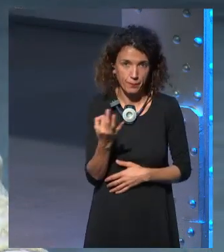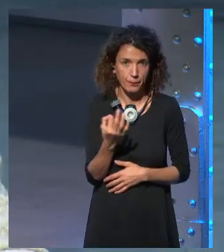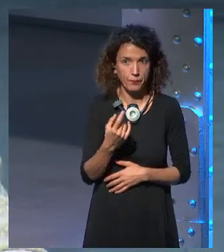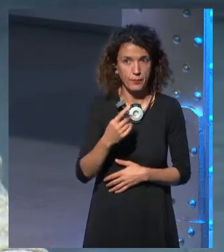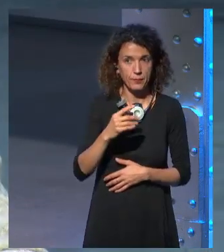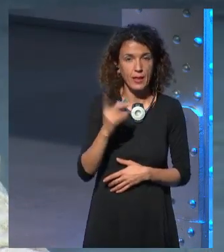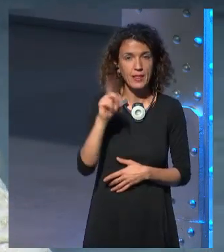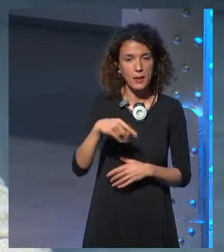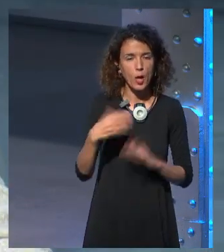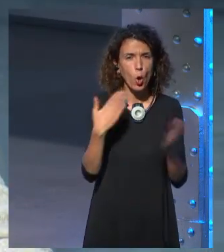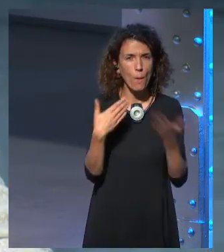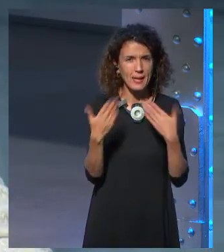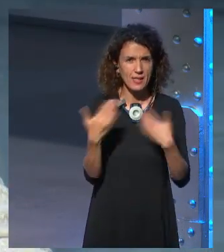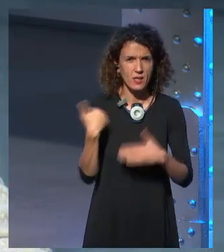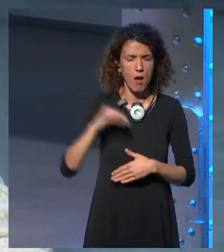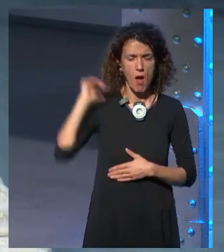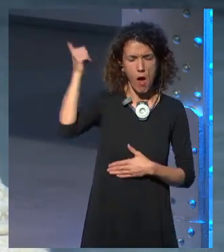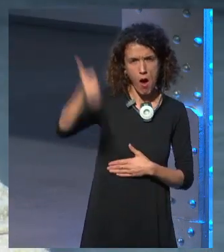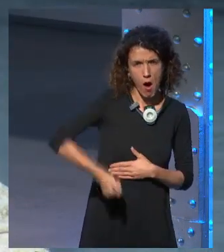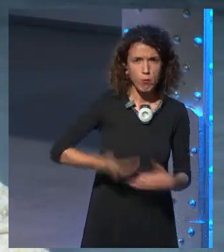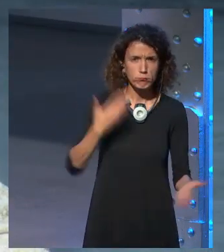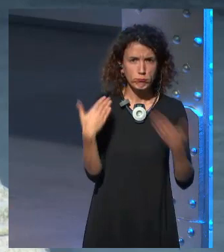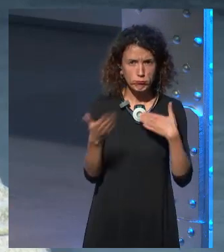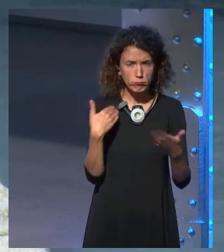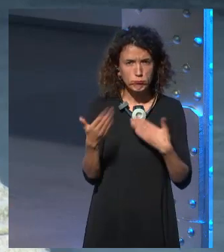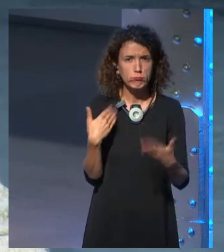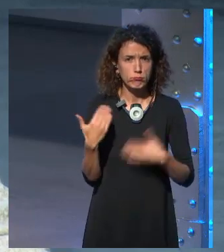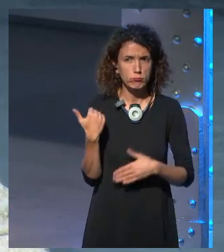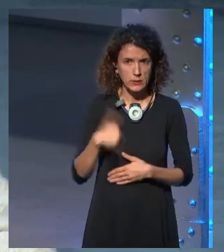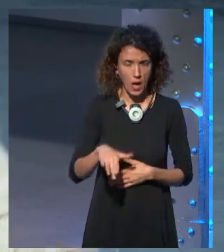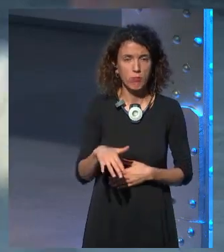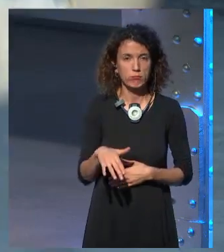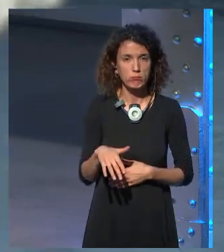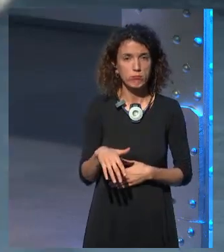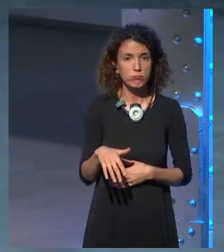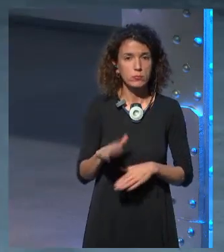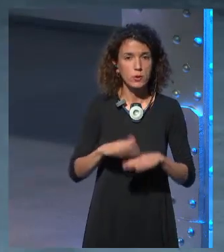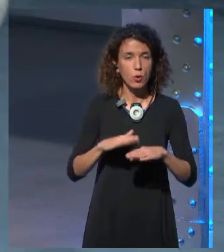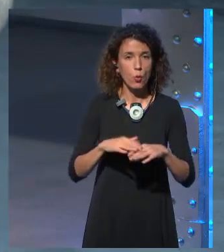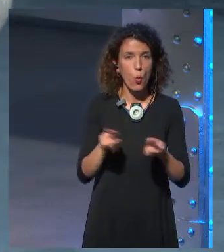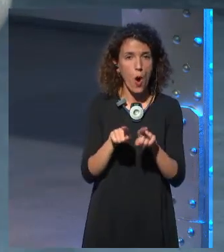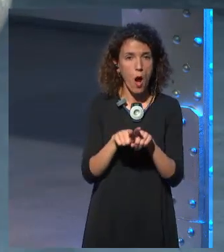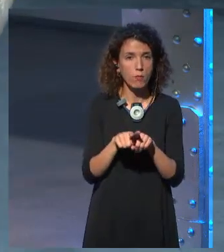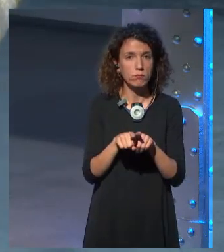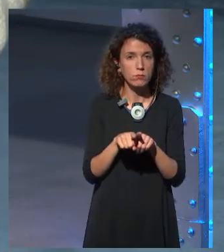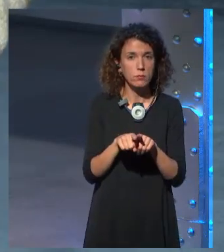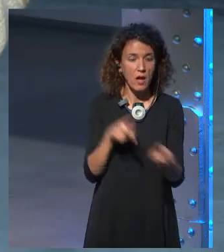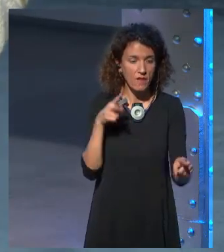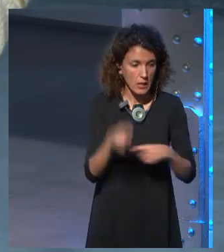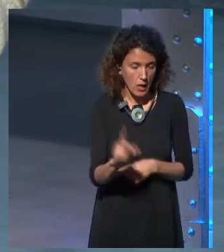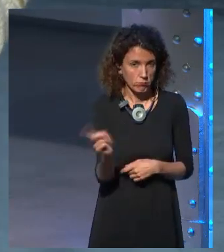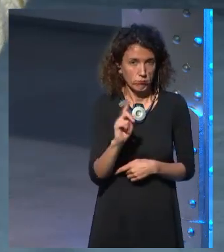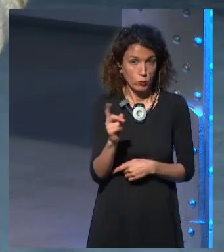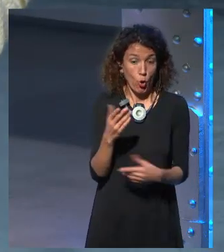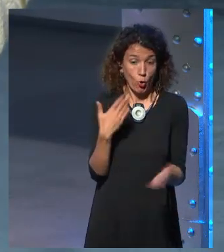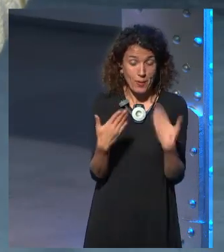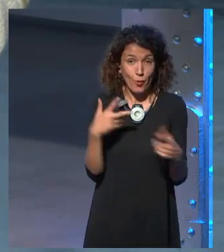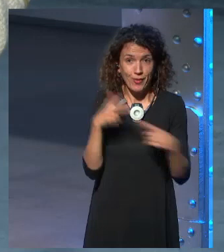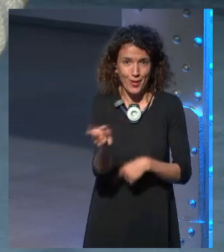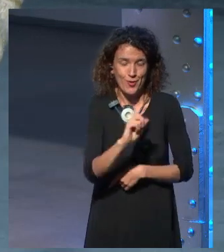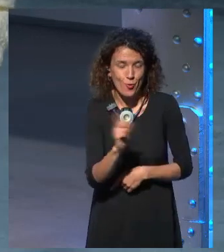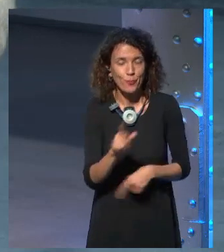for thousands of years. We're not devoid of having that kind of a conversation, and yet we have factory models for